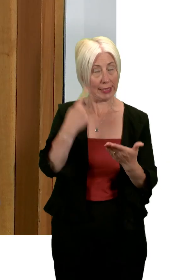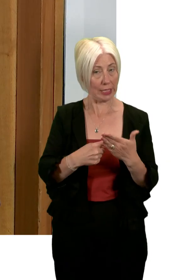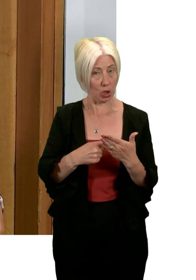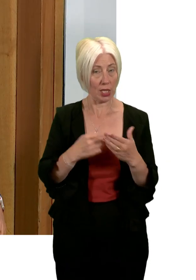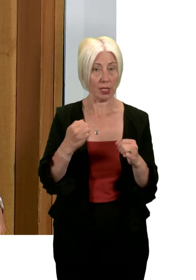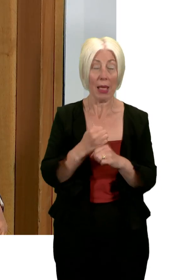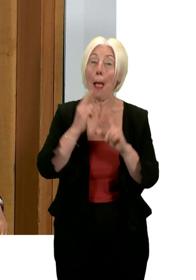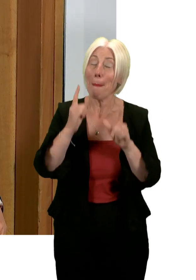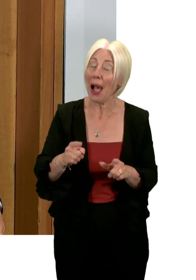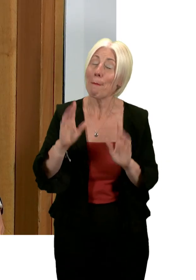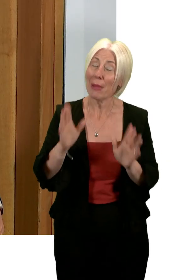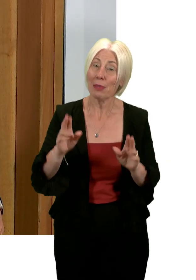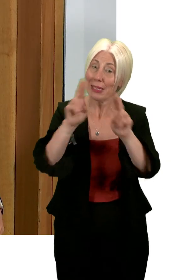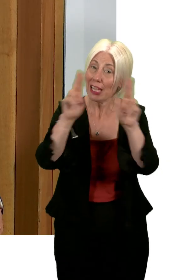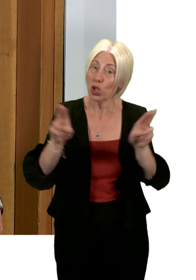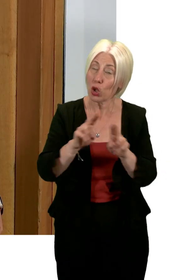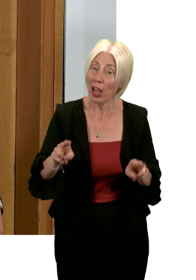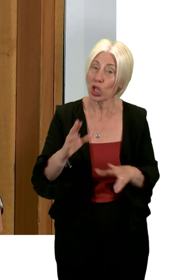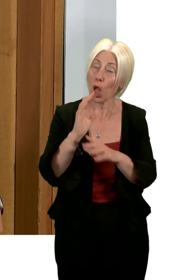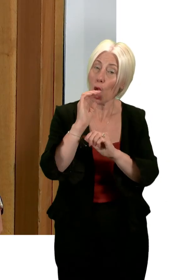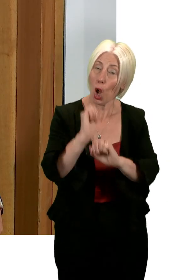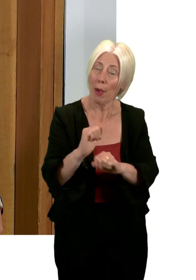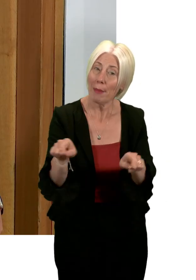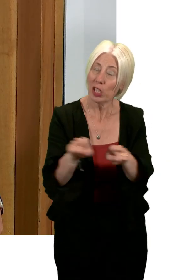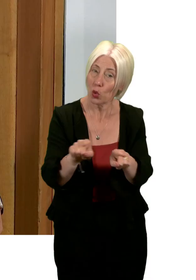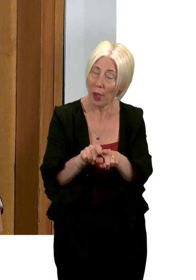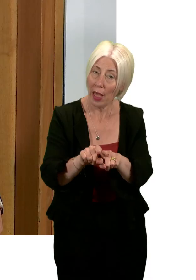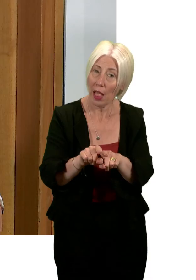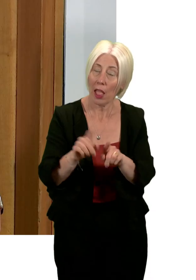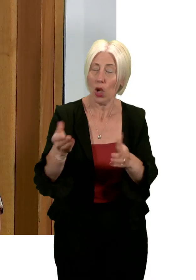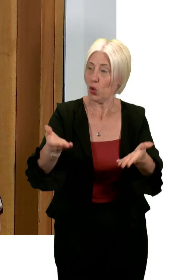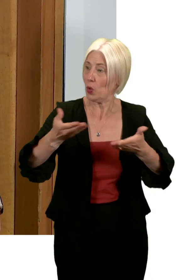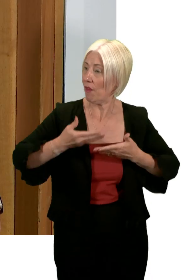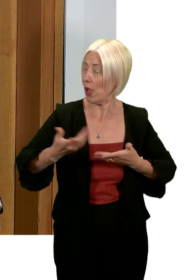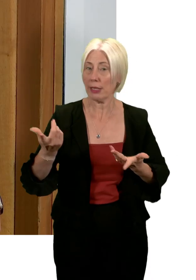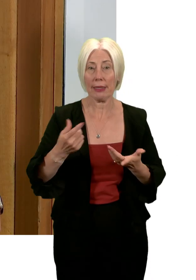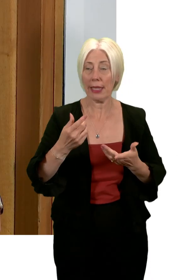these international commitments to provide incentives